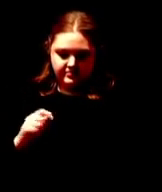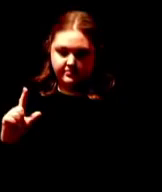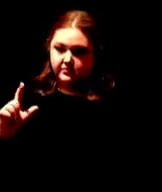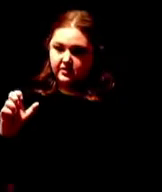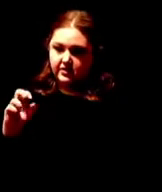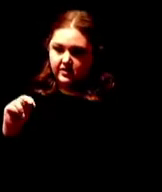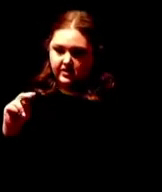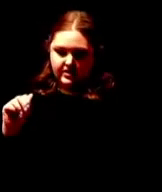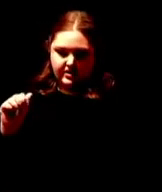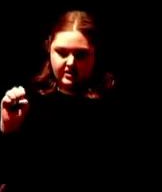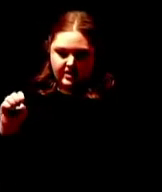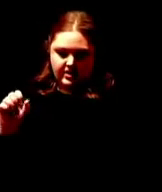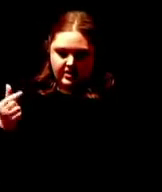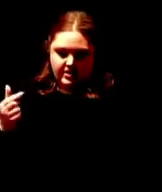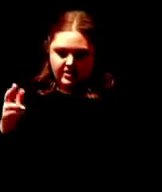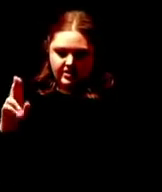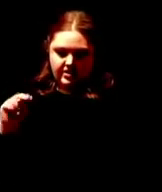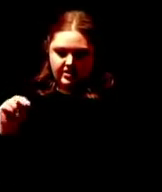Lene Gunnerson.